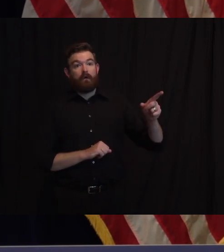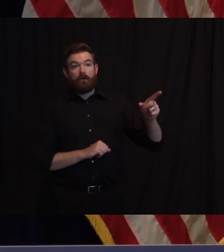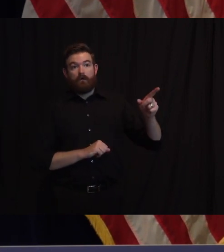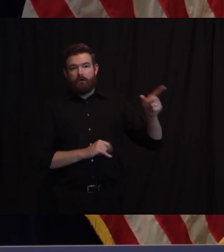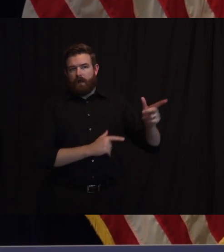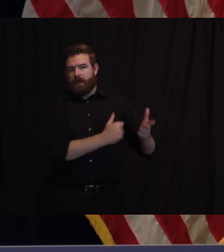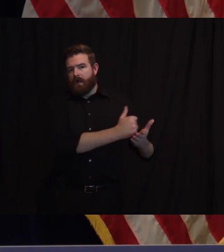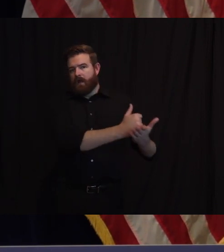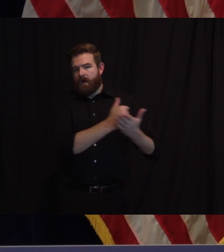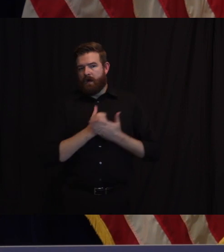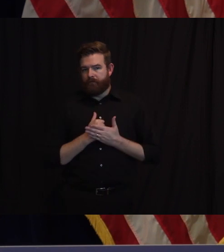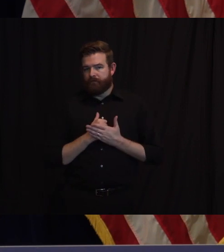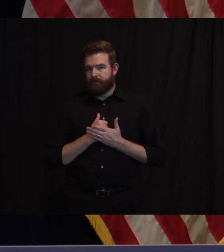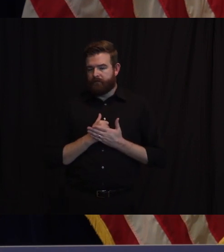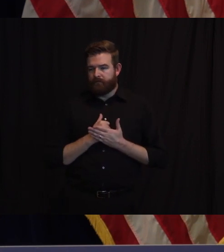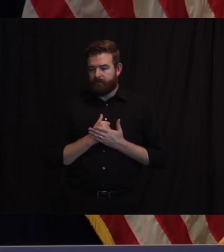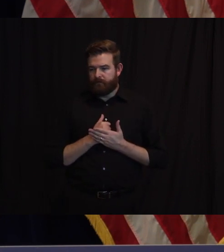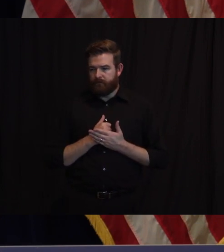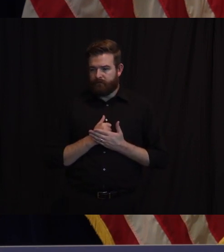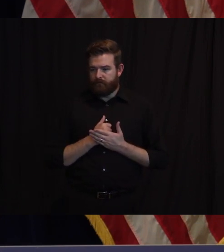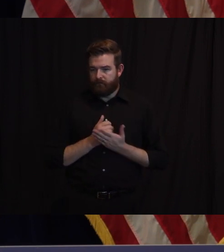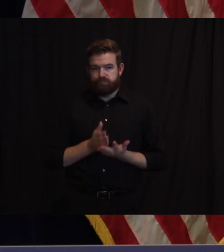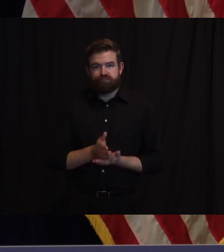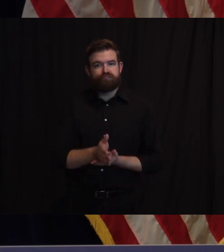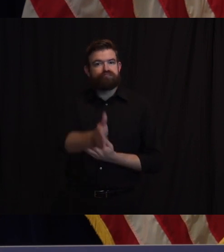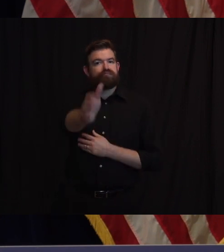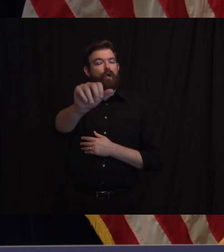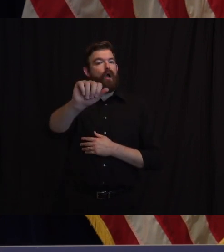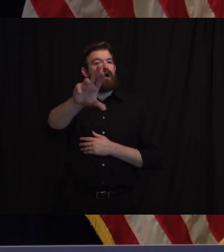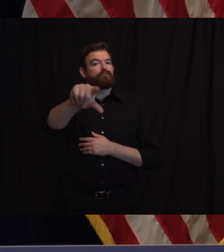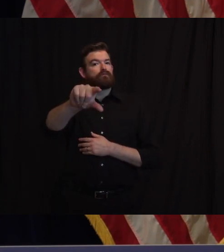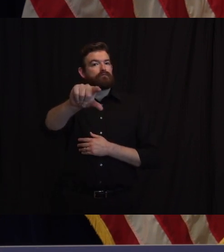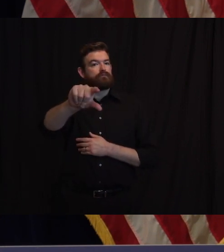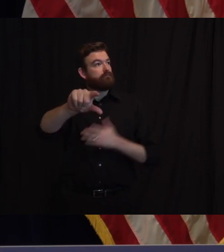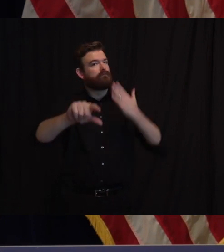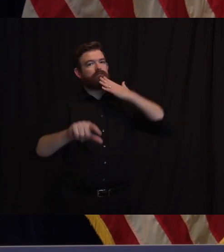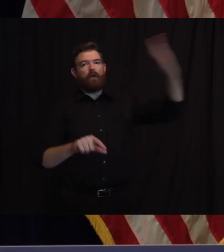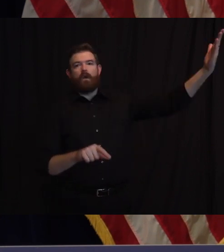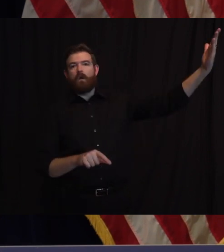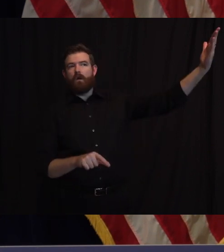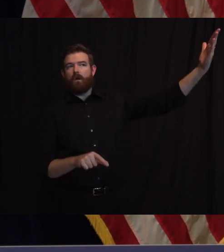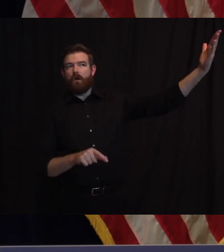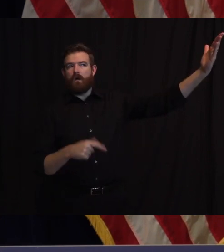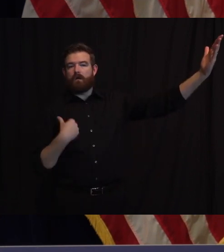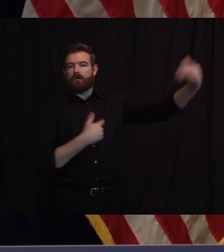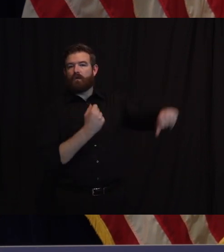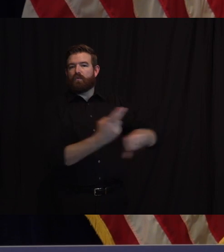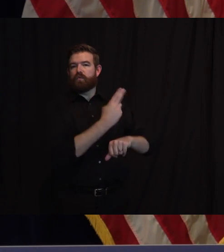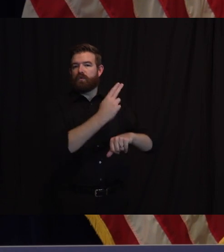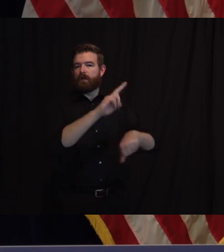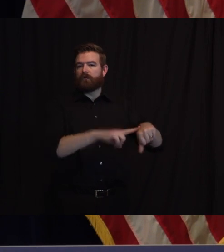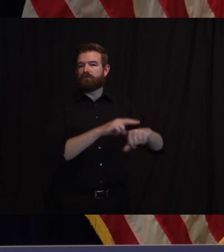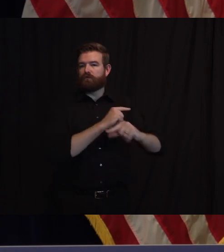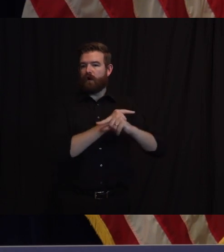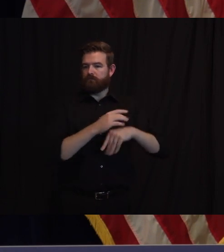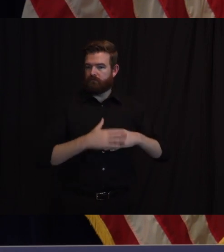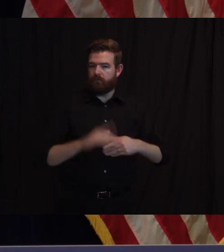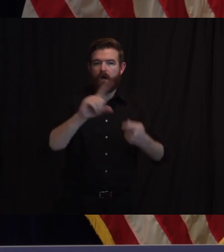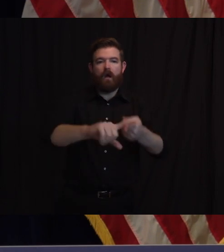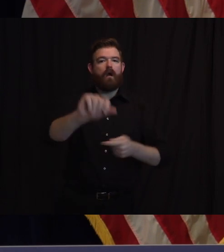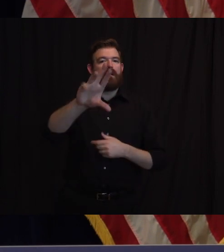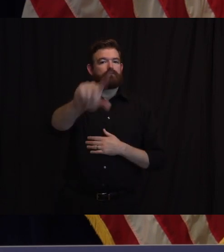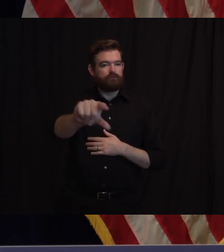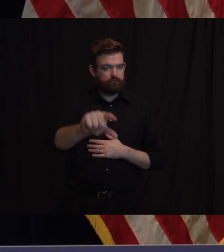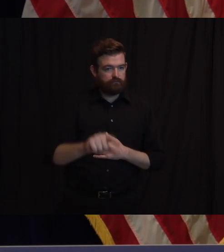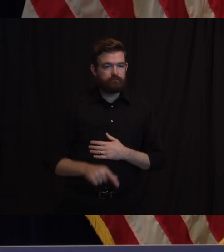for us. And again, more details on this tomorrow. When you look at where the National Guard is, Judy reminds us almost every day